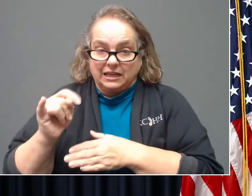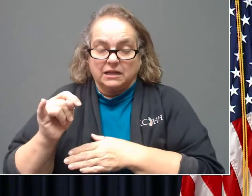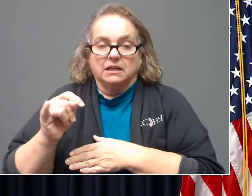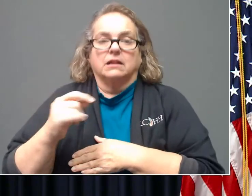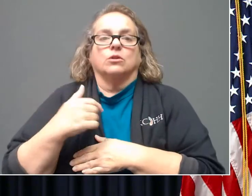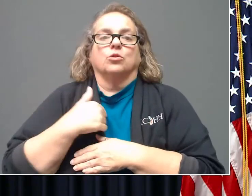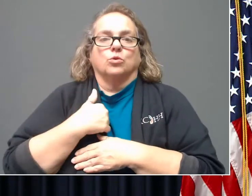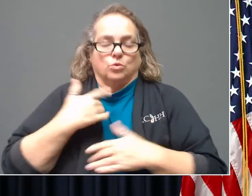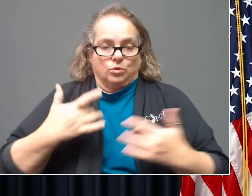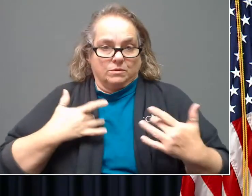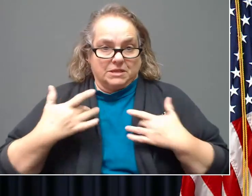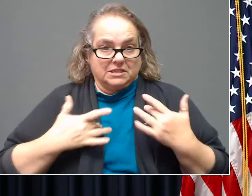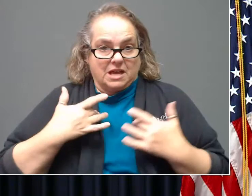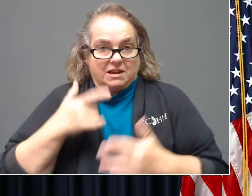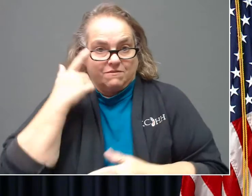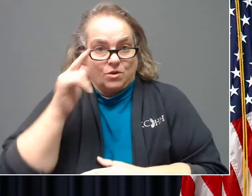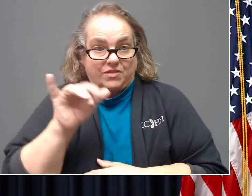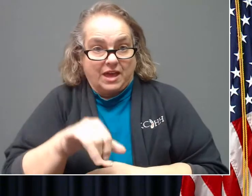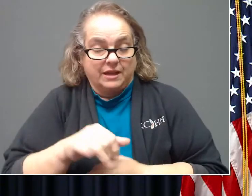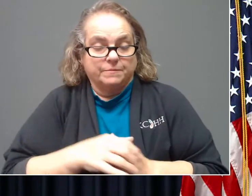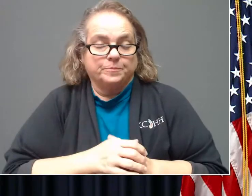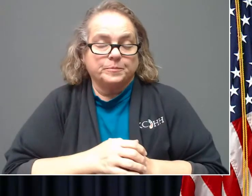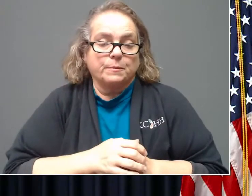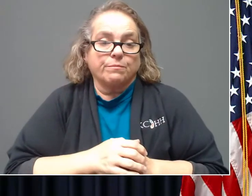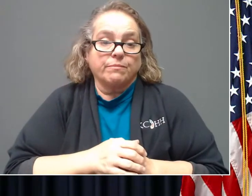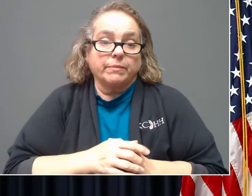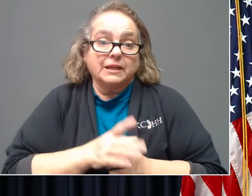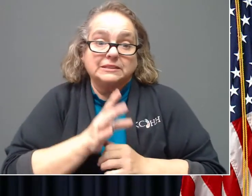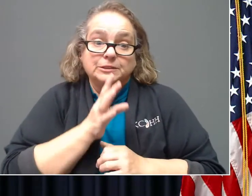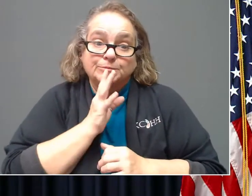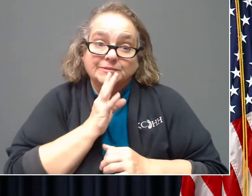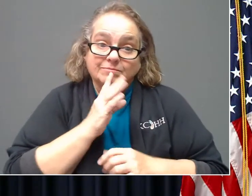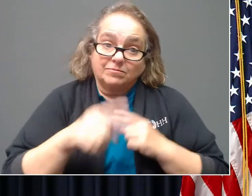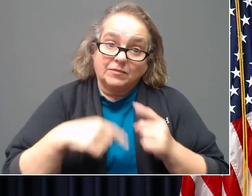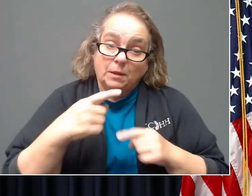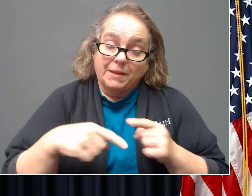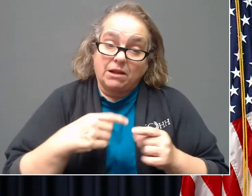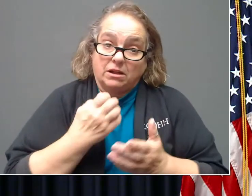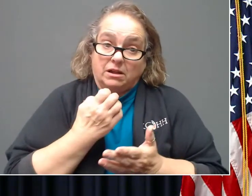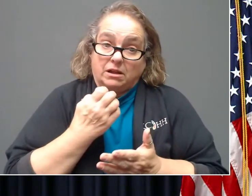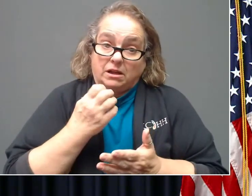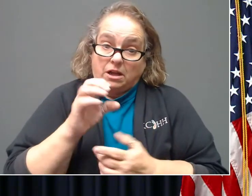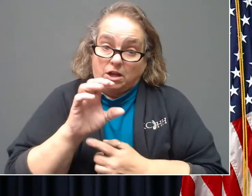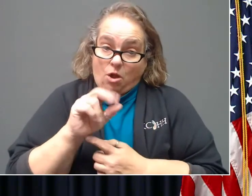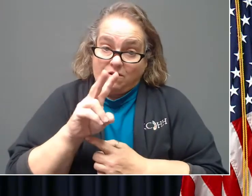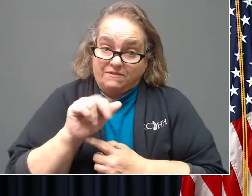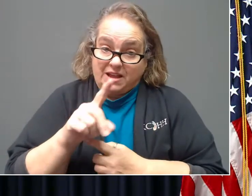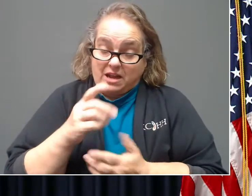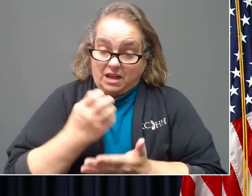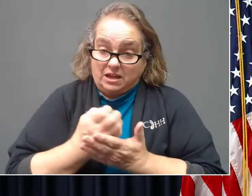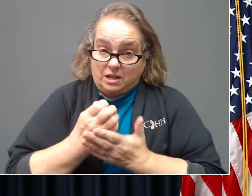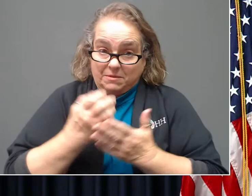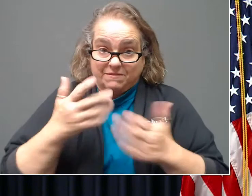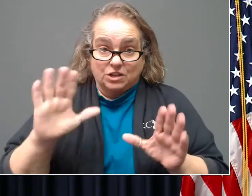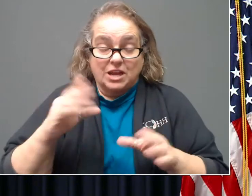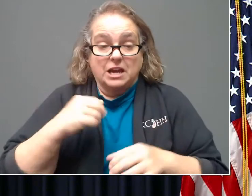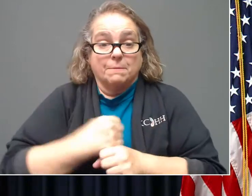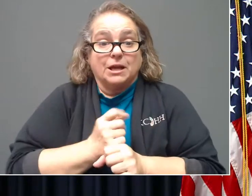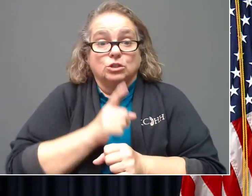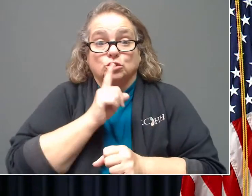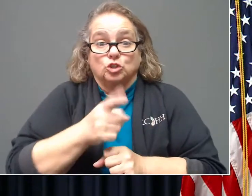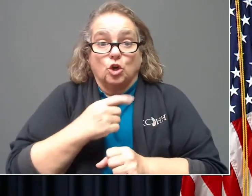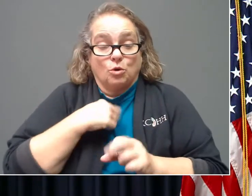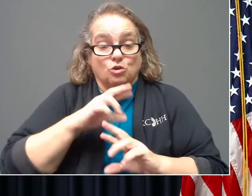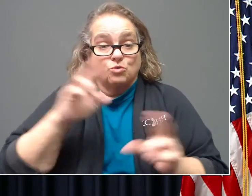happens. Speaking of post-COVID economy and making sure that we are primed for